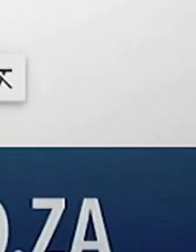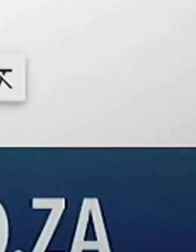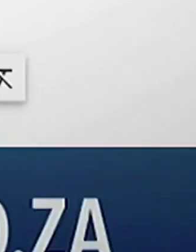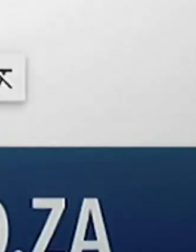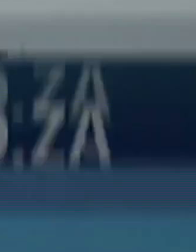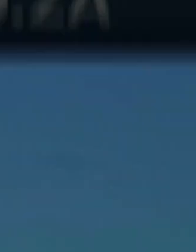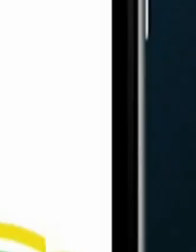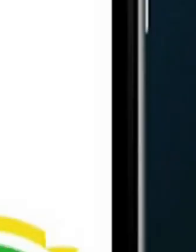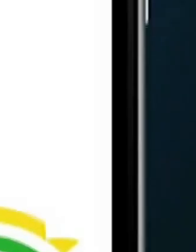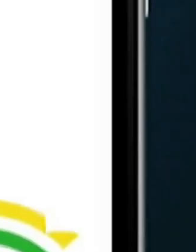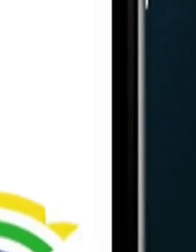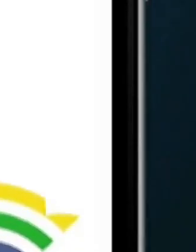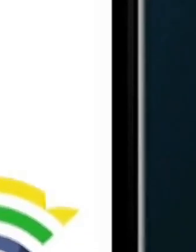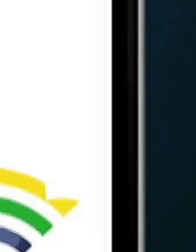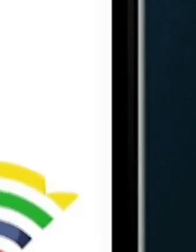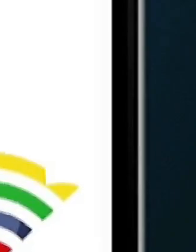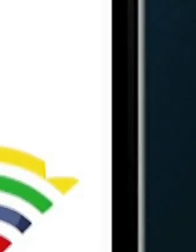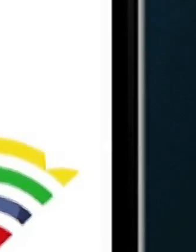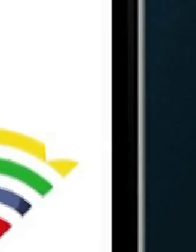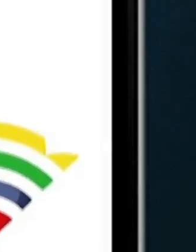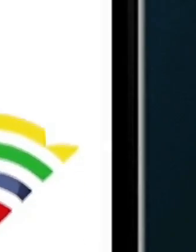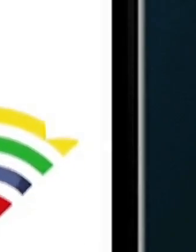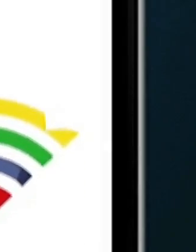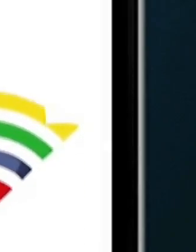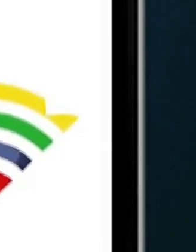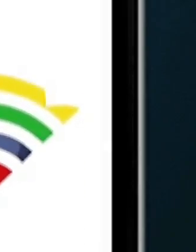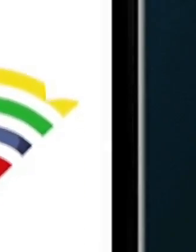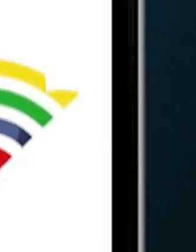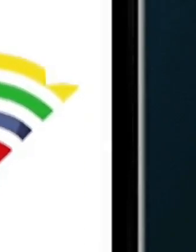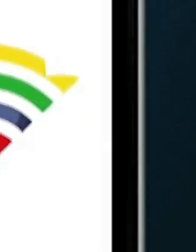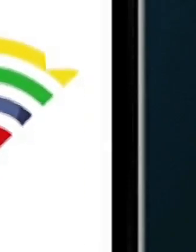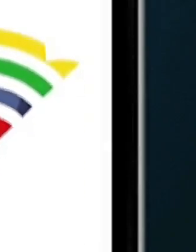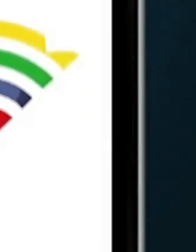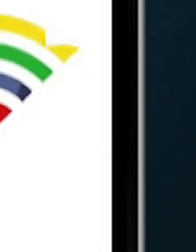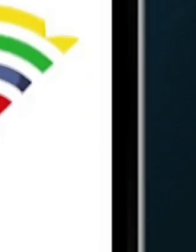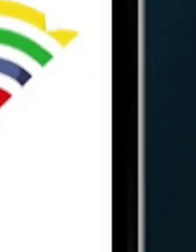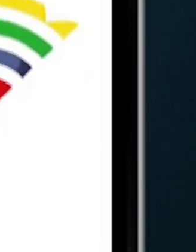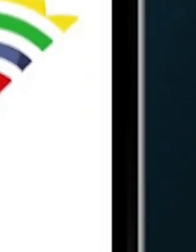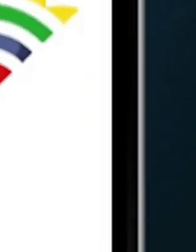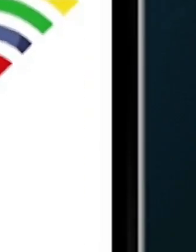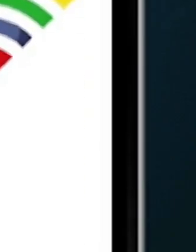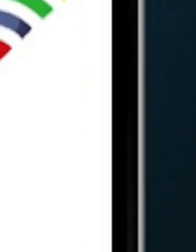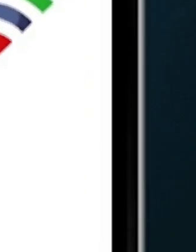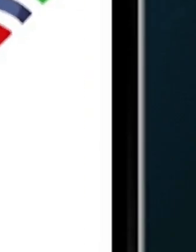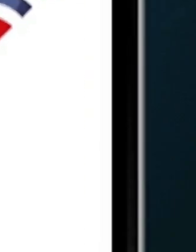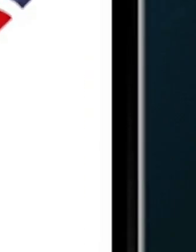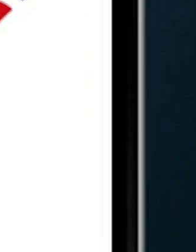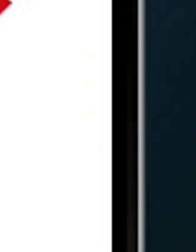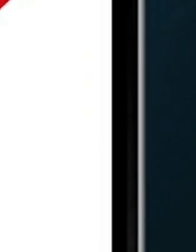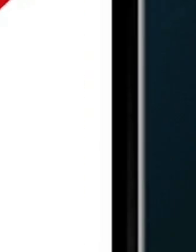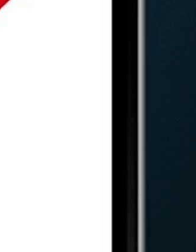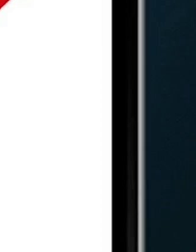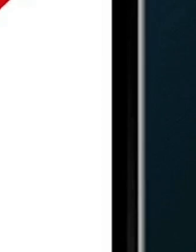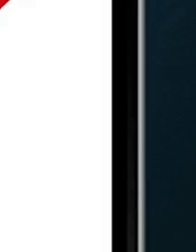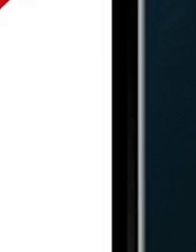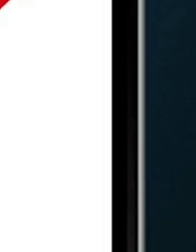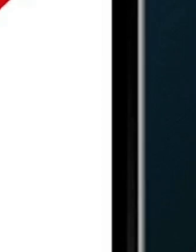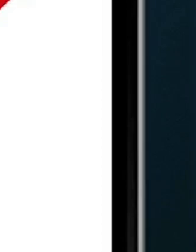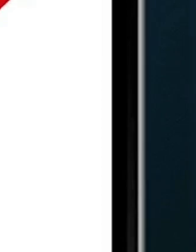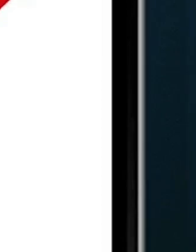news@sabc.co.za. SABC News, lentšu la gago, le ikemetše ga le tšee lehlakore.